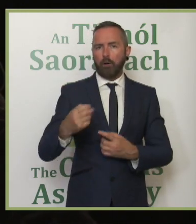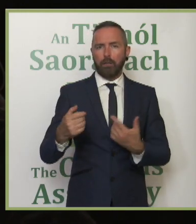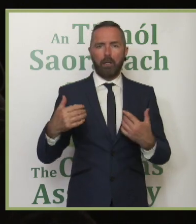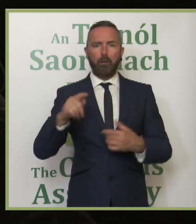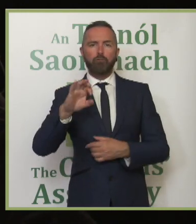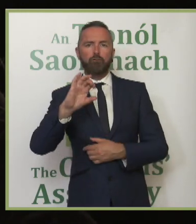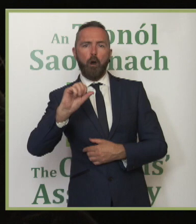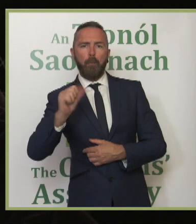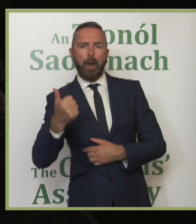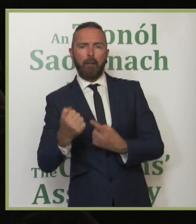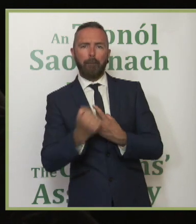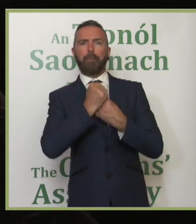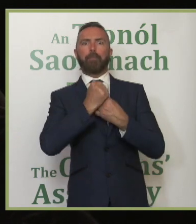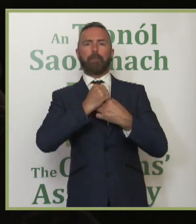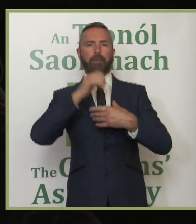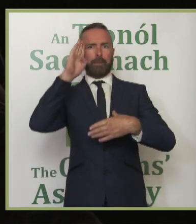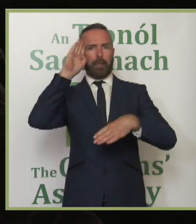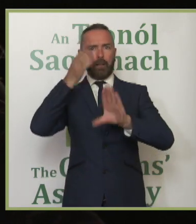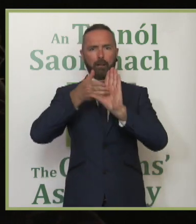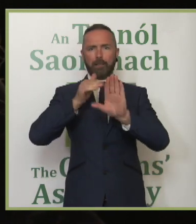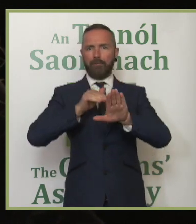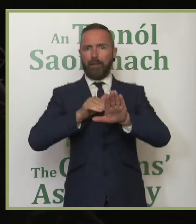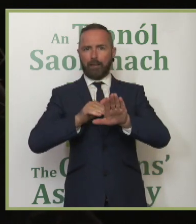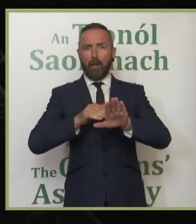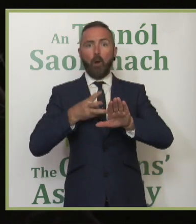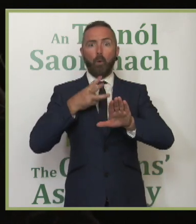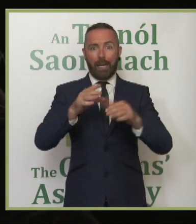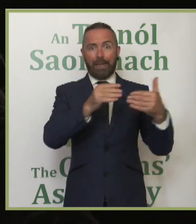them to go on to be dependent or addicted. And if they find